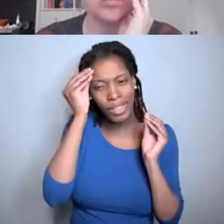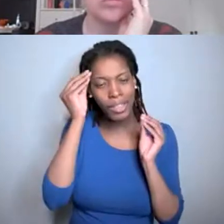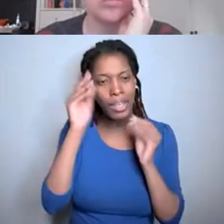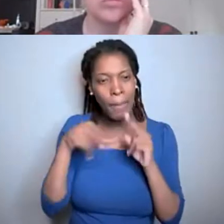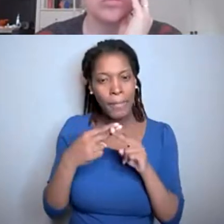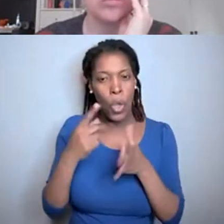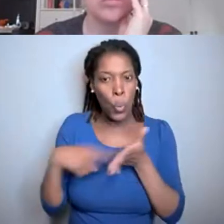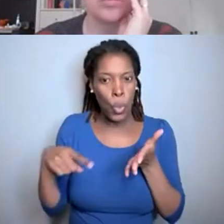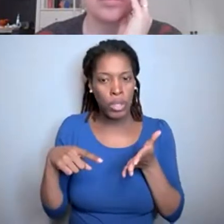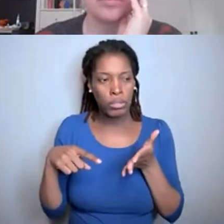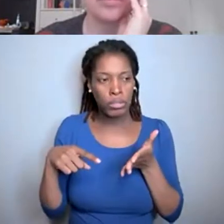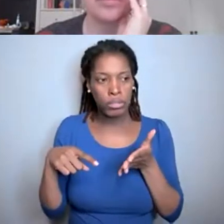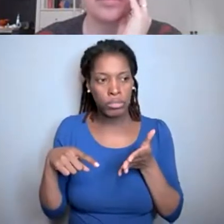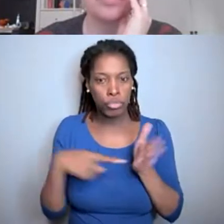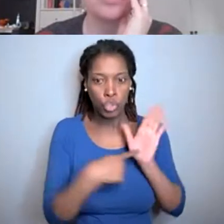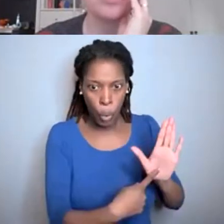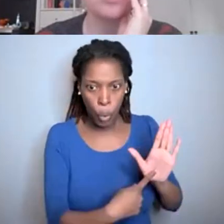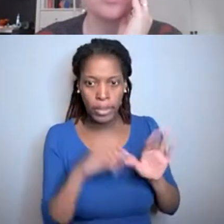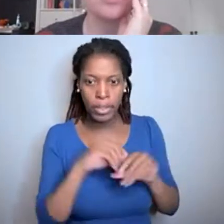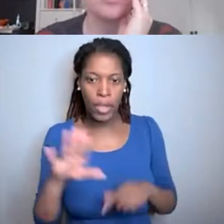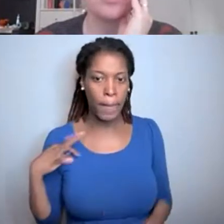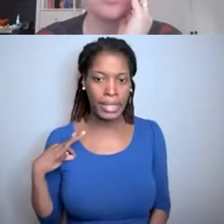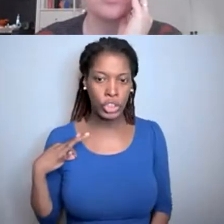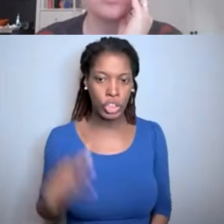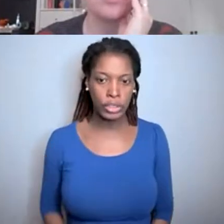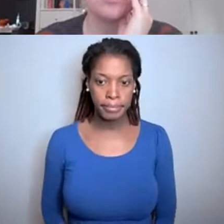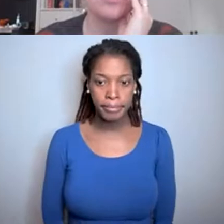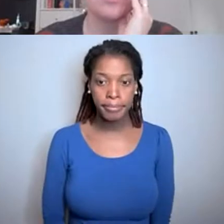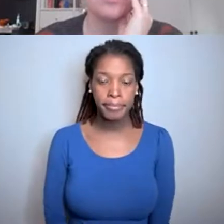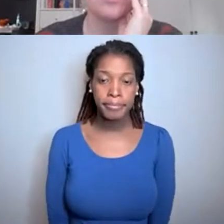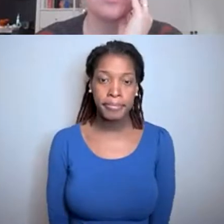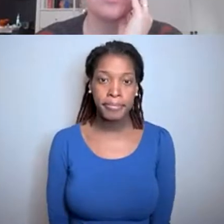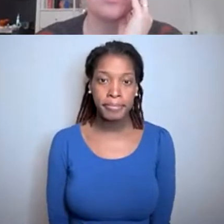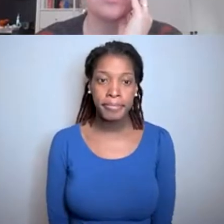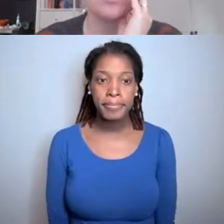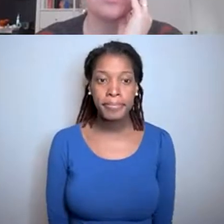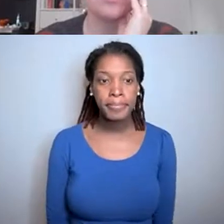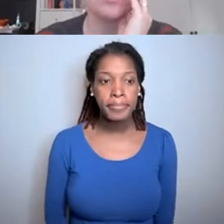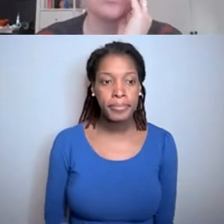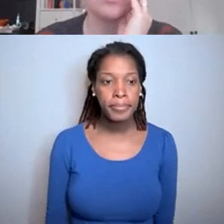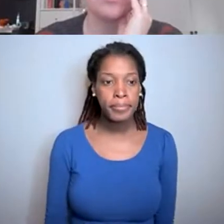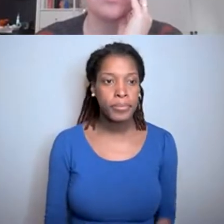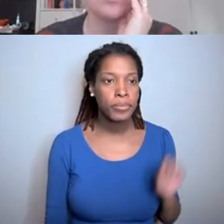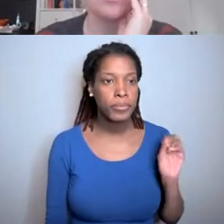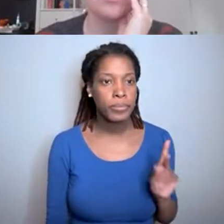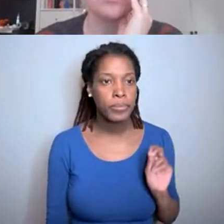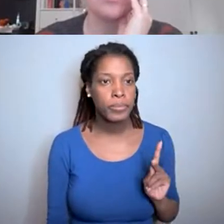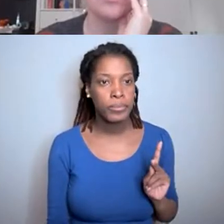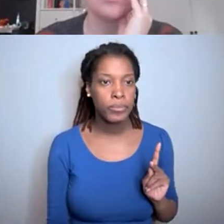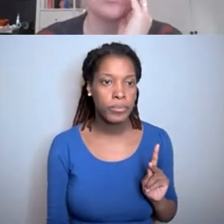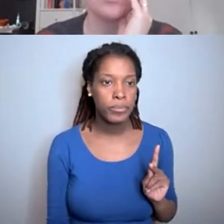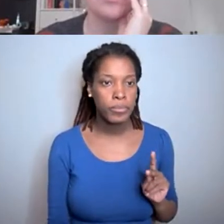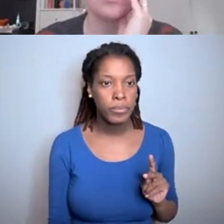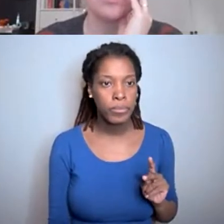application okay um as painter photographer and